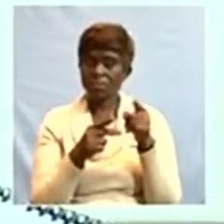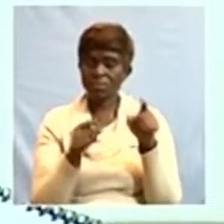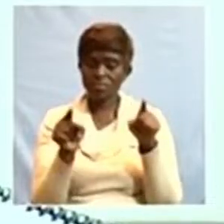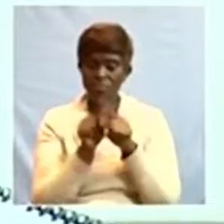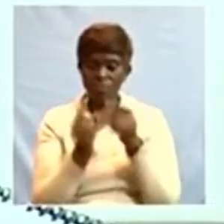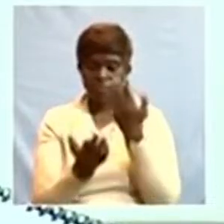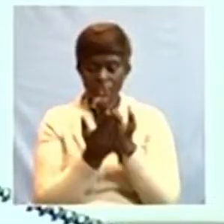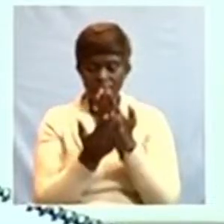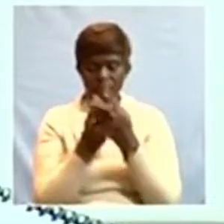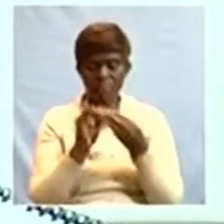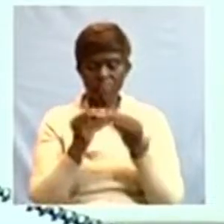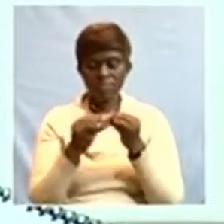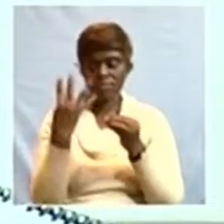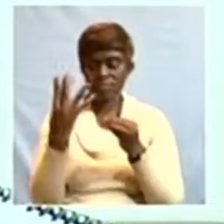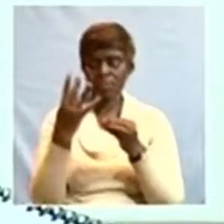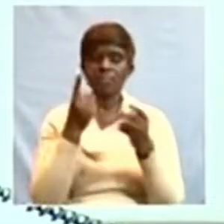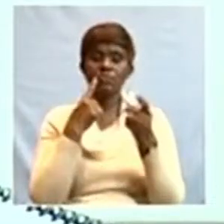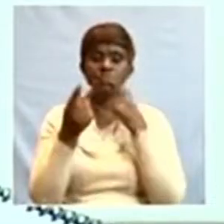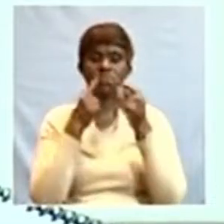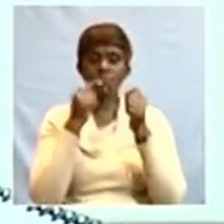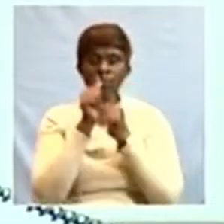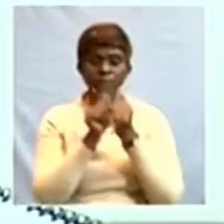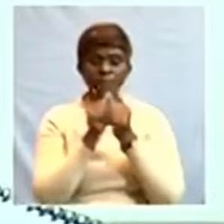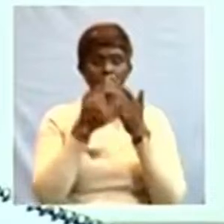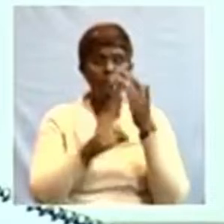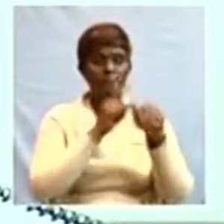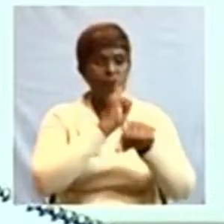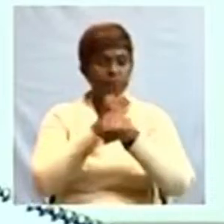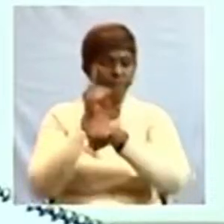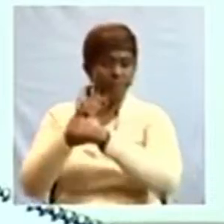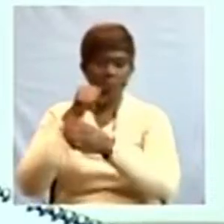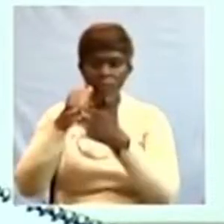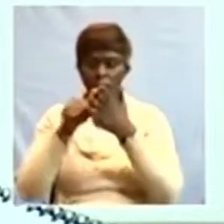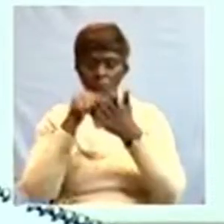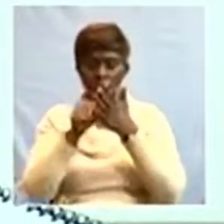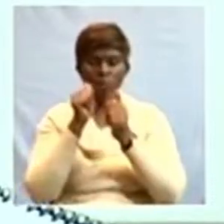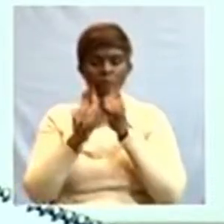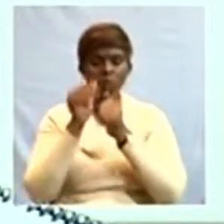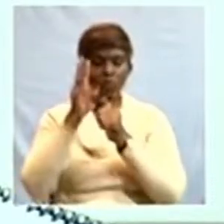Annex 4 is actually talking about the warning letters that were done.